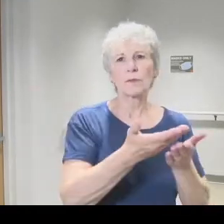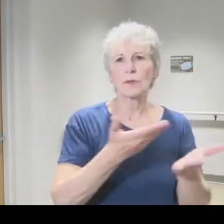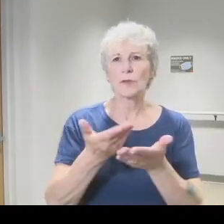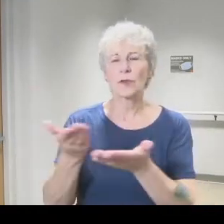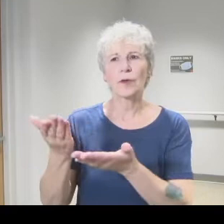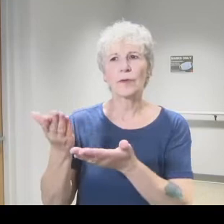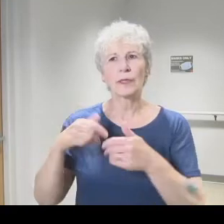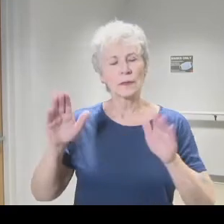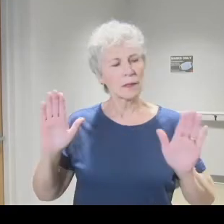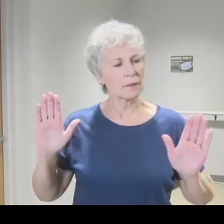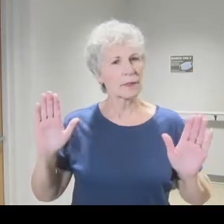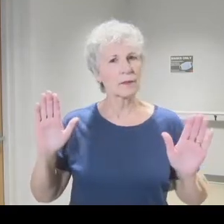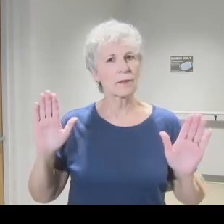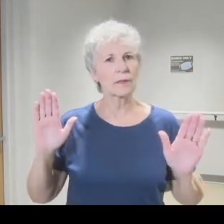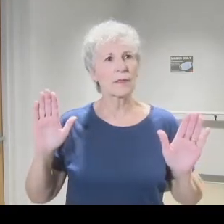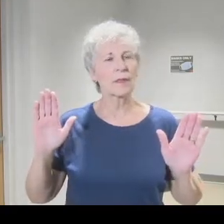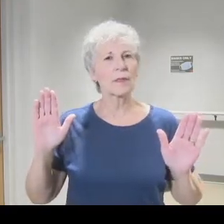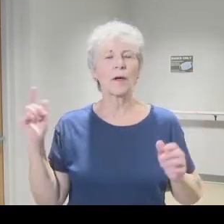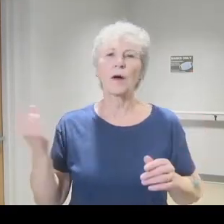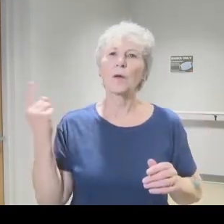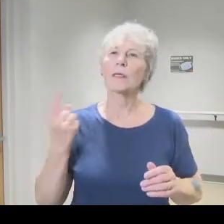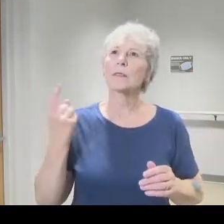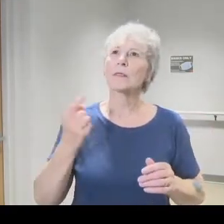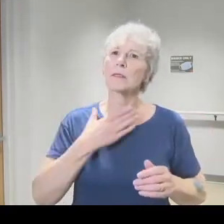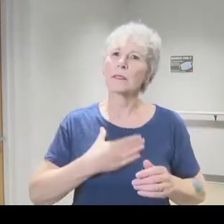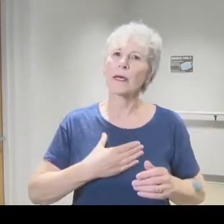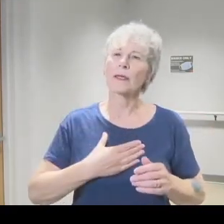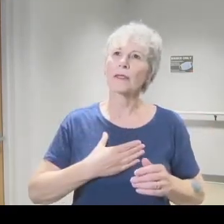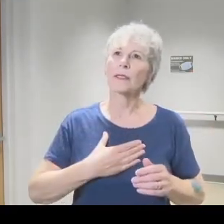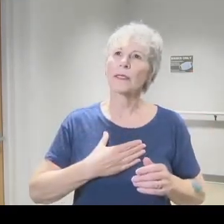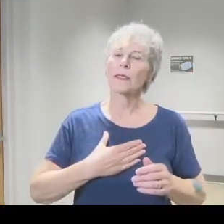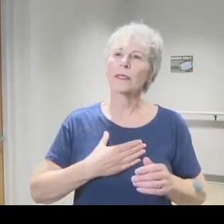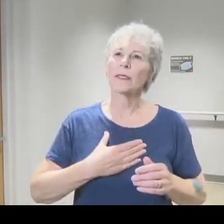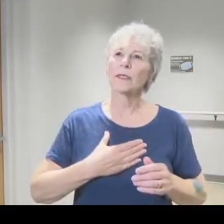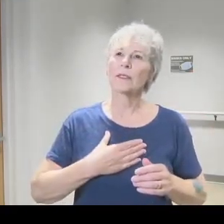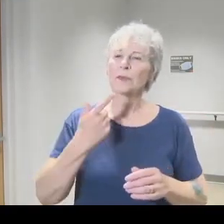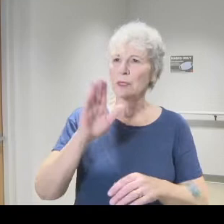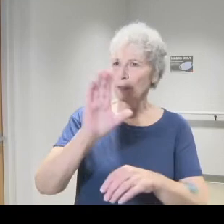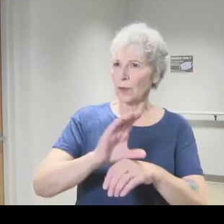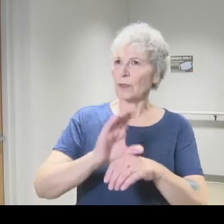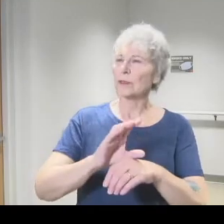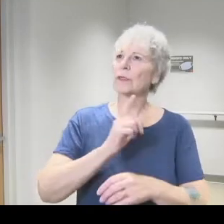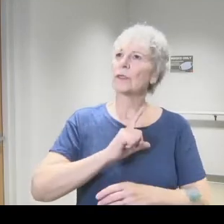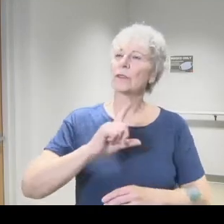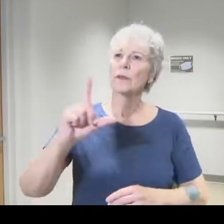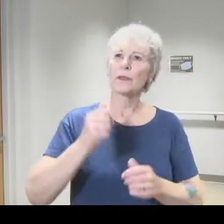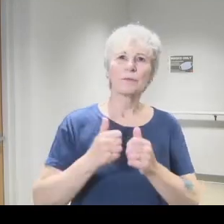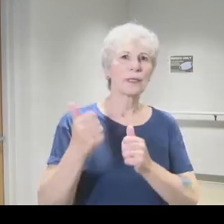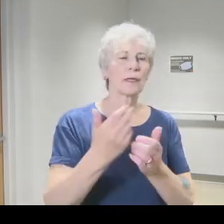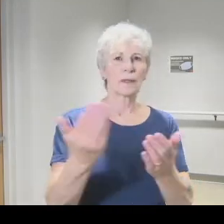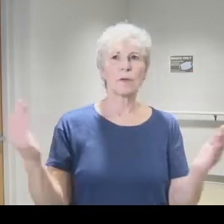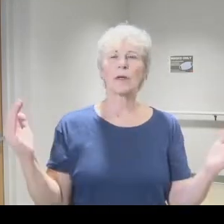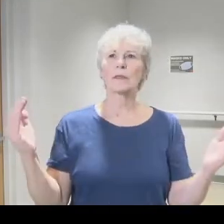sacrificially, all in a desire to be your church. And Lord, beyond these